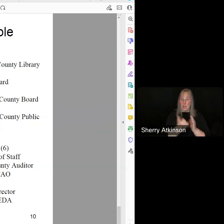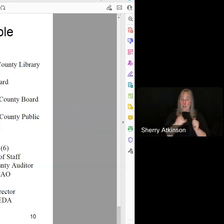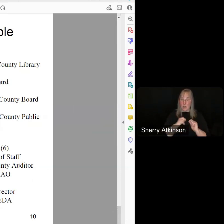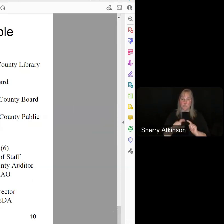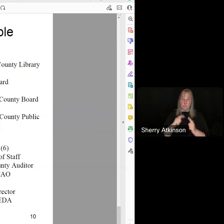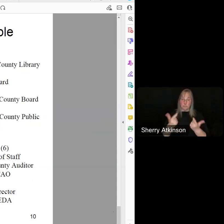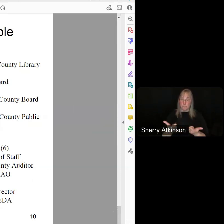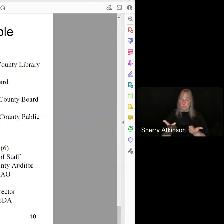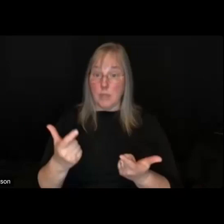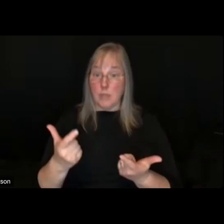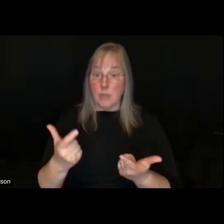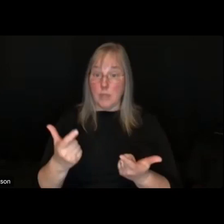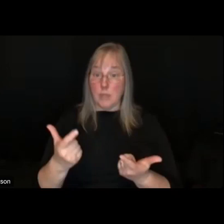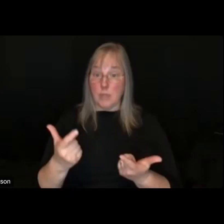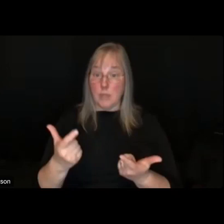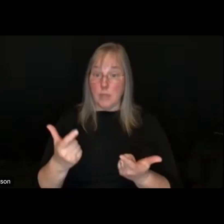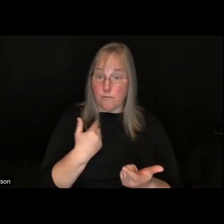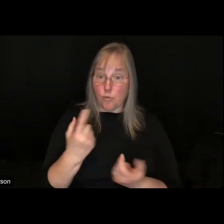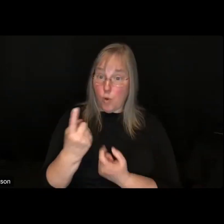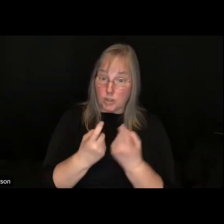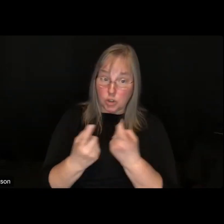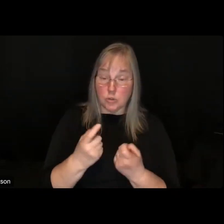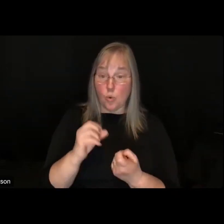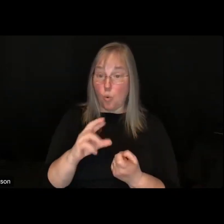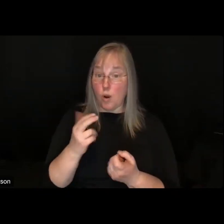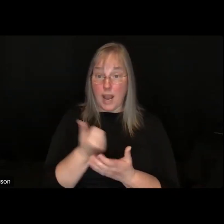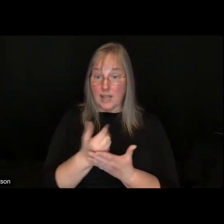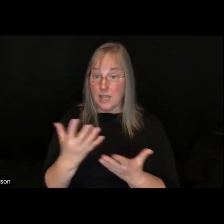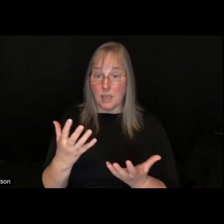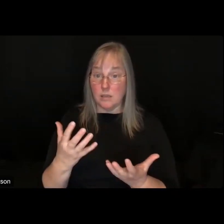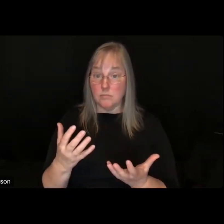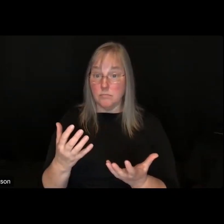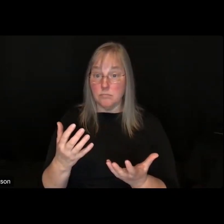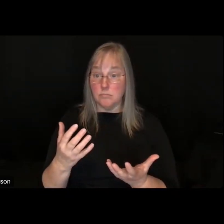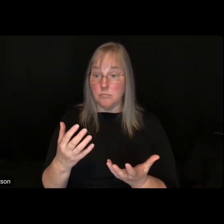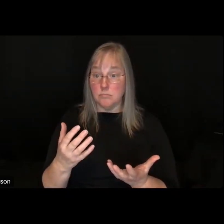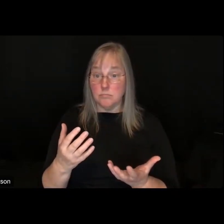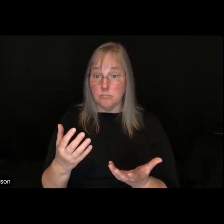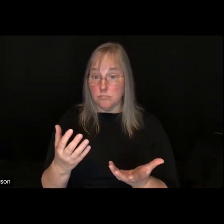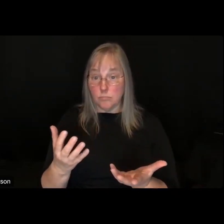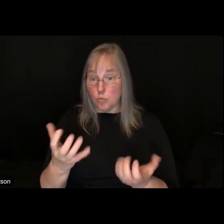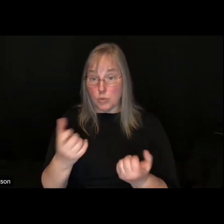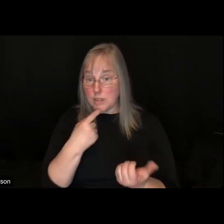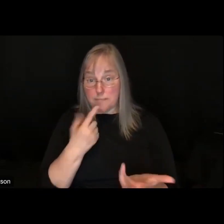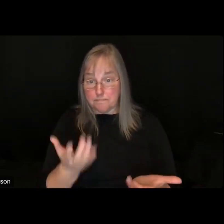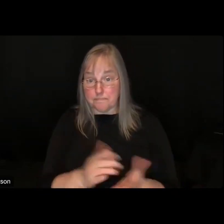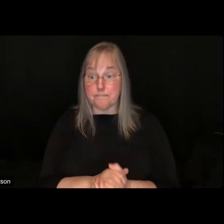anybody have any questions? Anything we haven't touched upon?